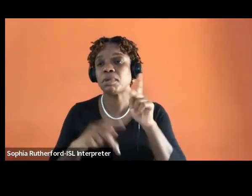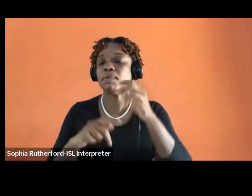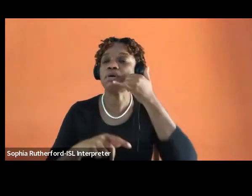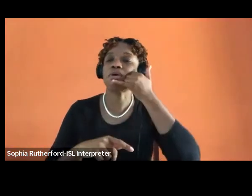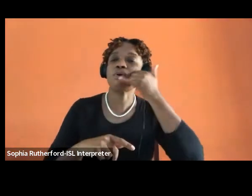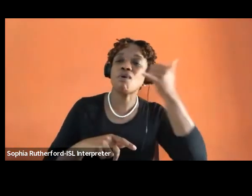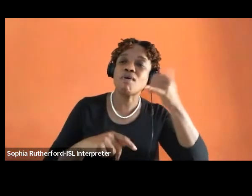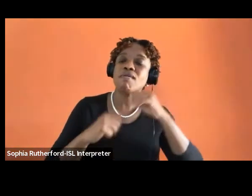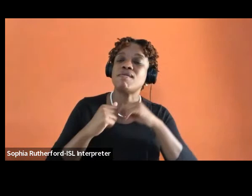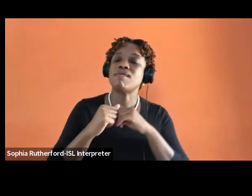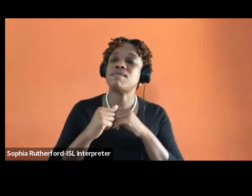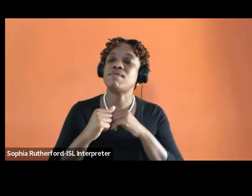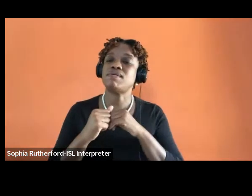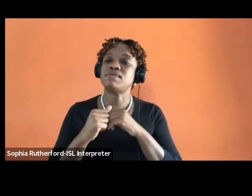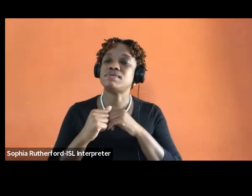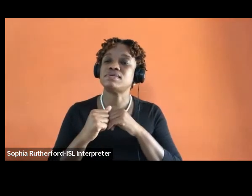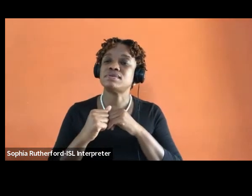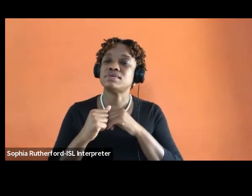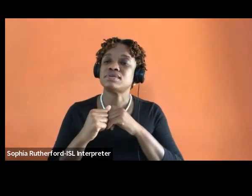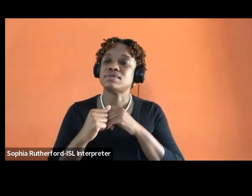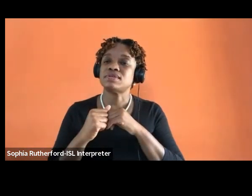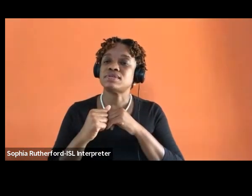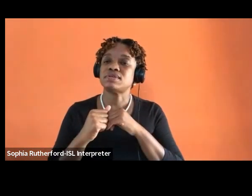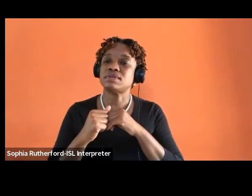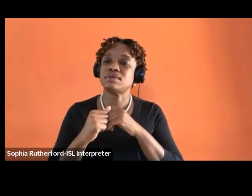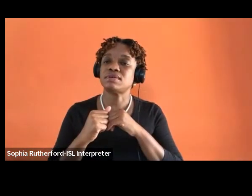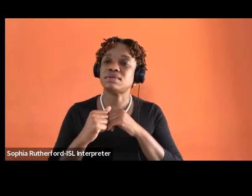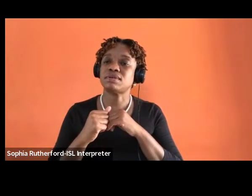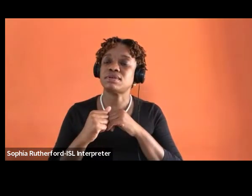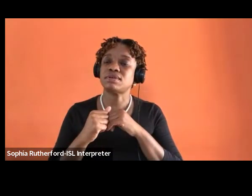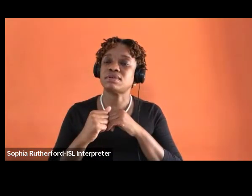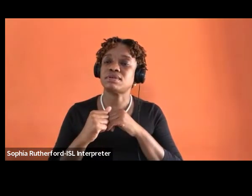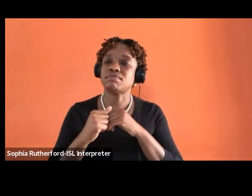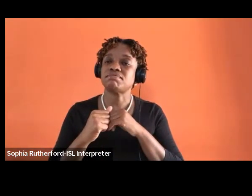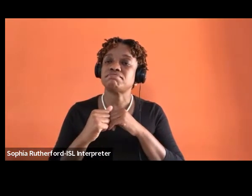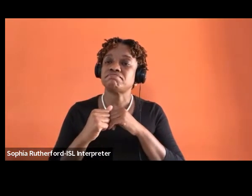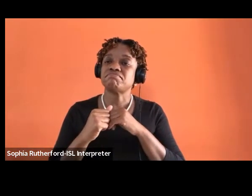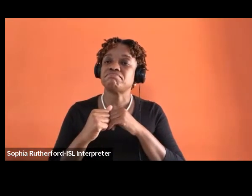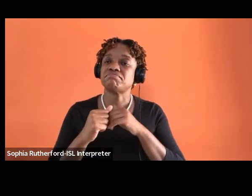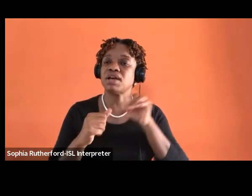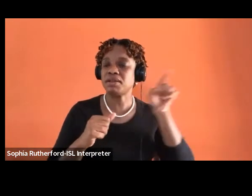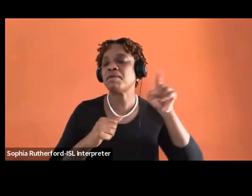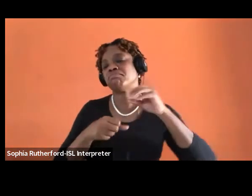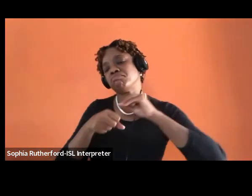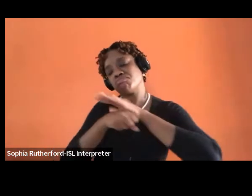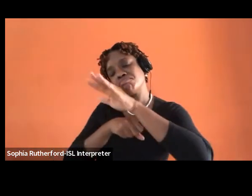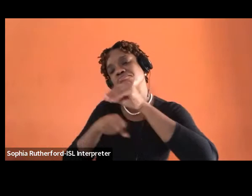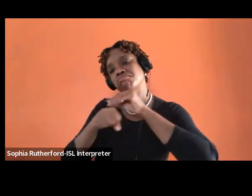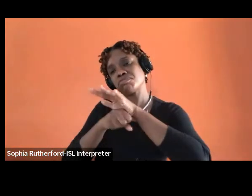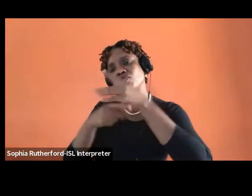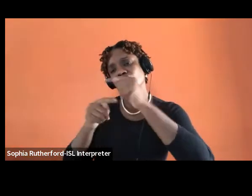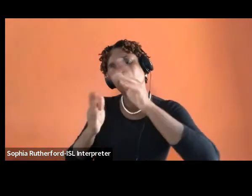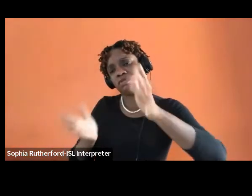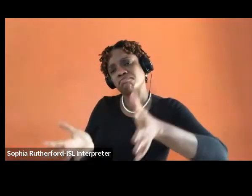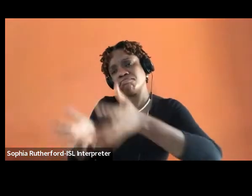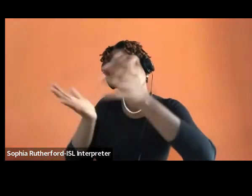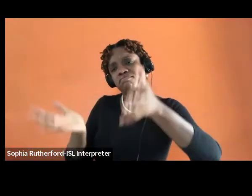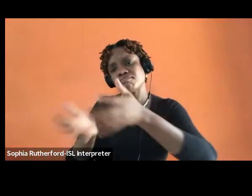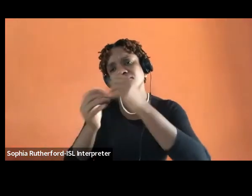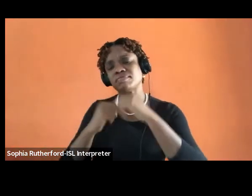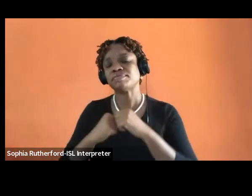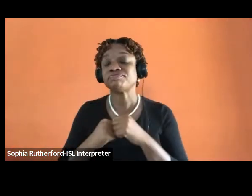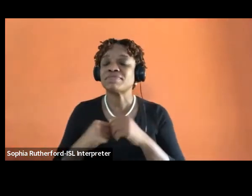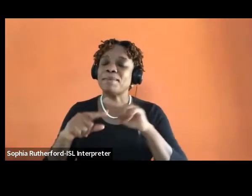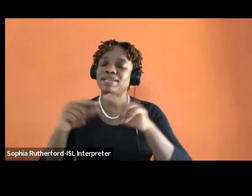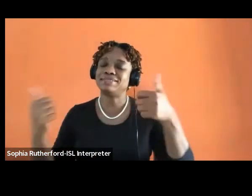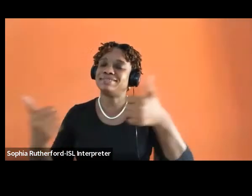and, been provided with some level of counseling. The challenge with that,